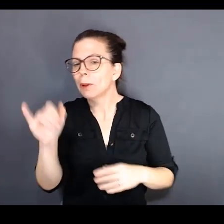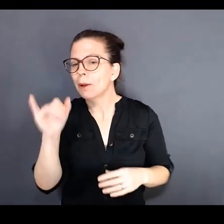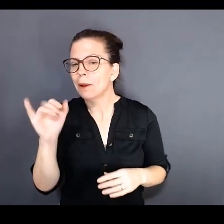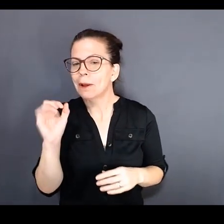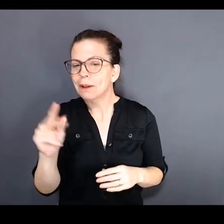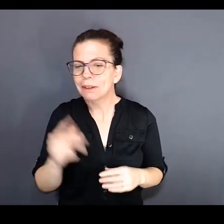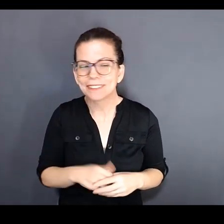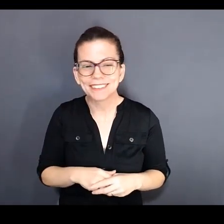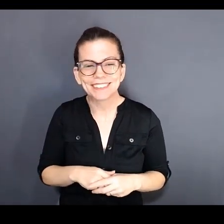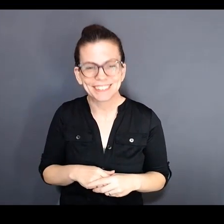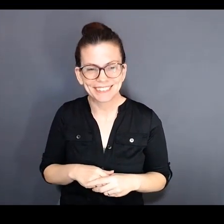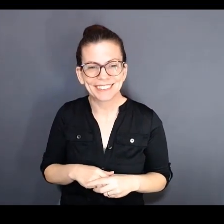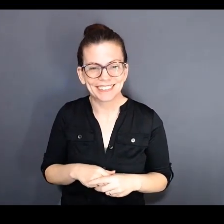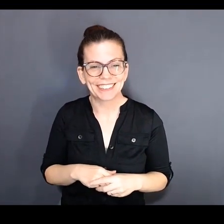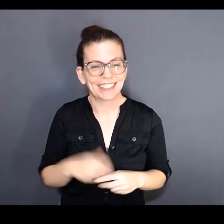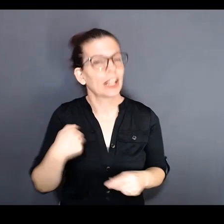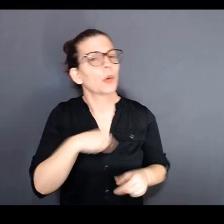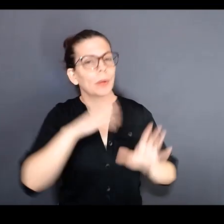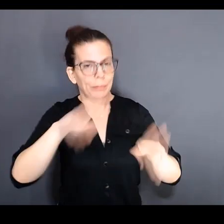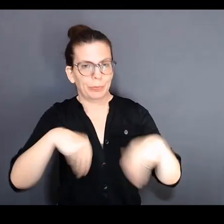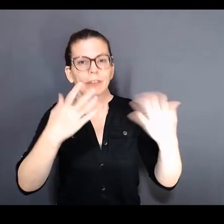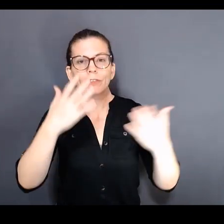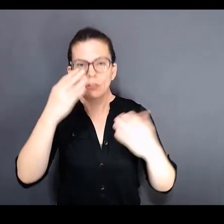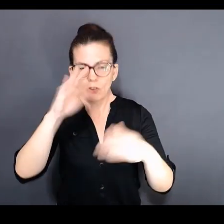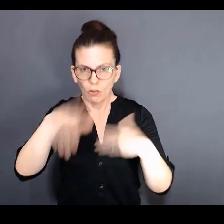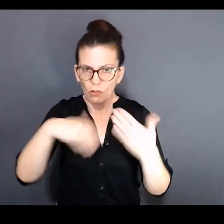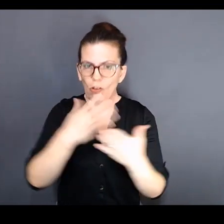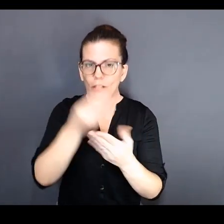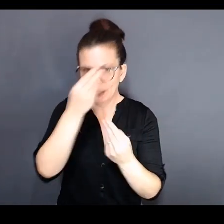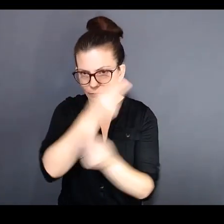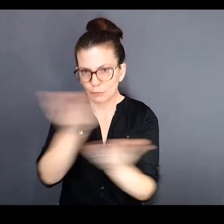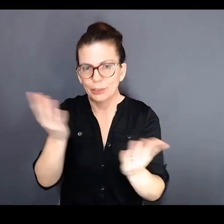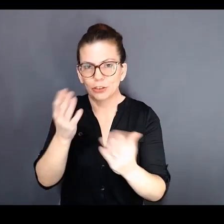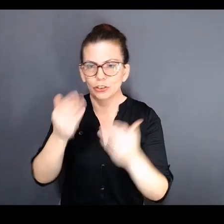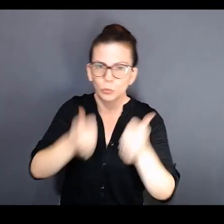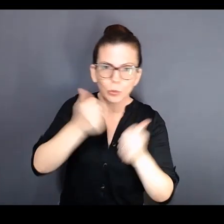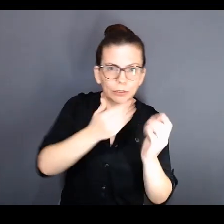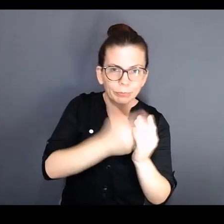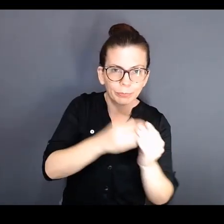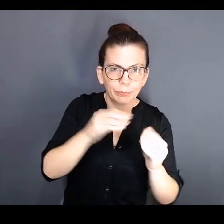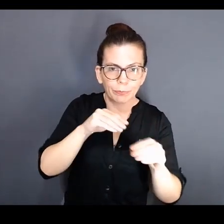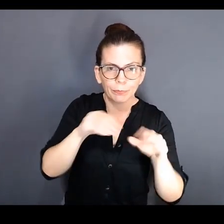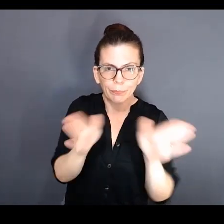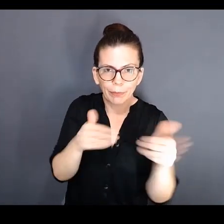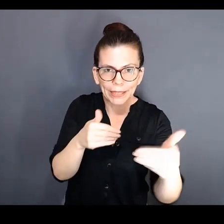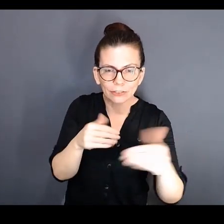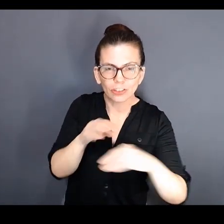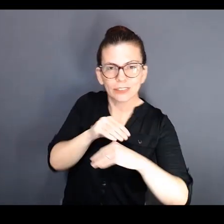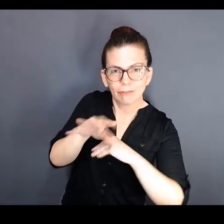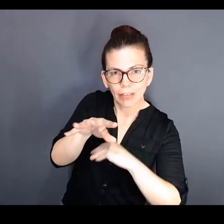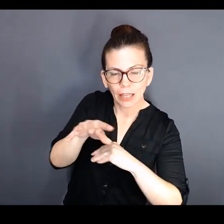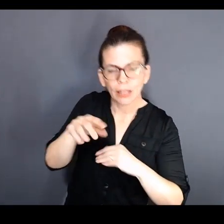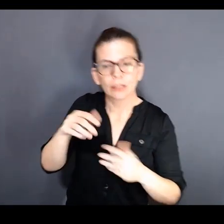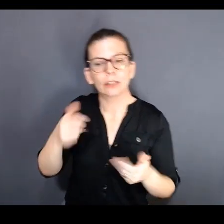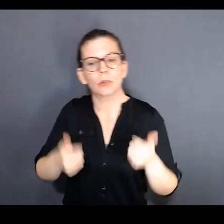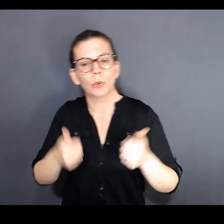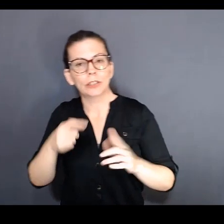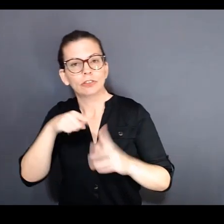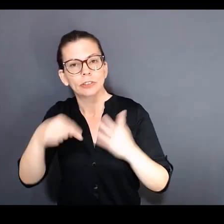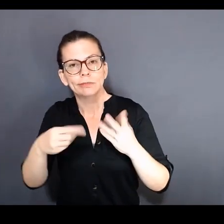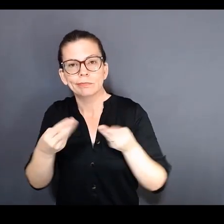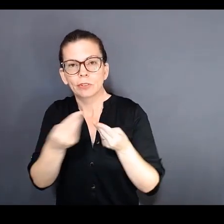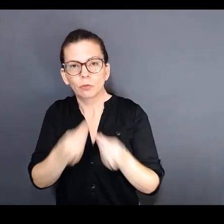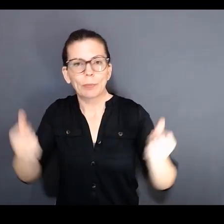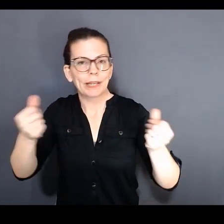Oh, I see things showing up. So Yeah, we give all those information, which all packages were affected